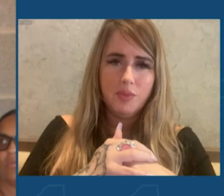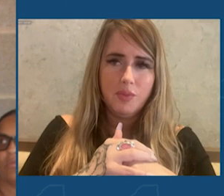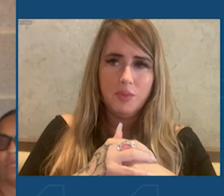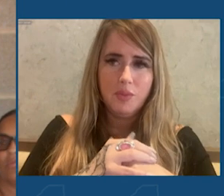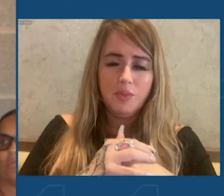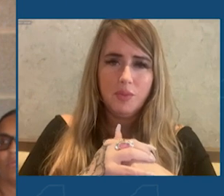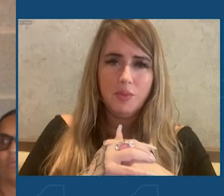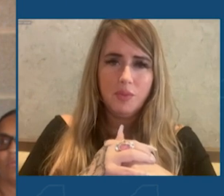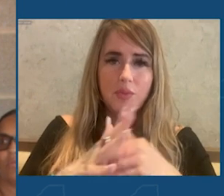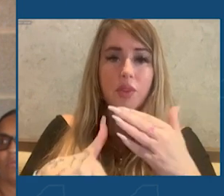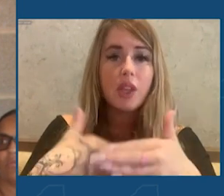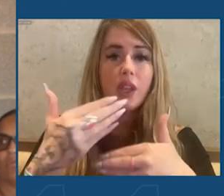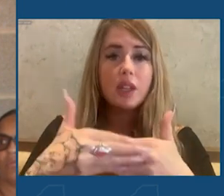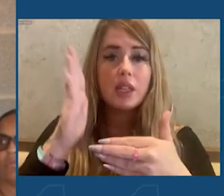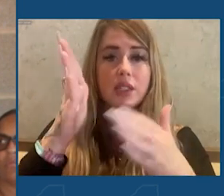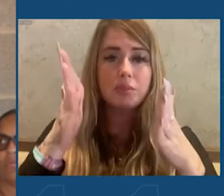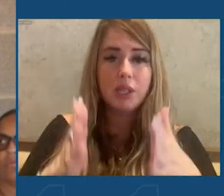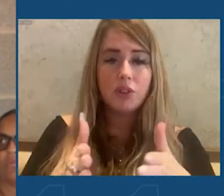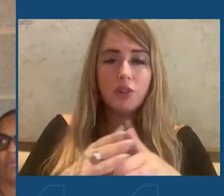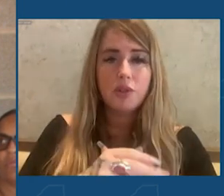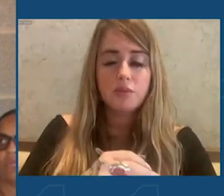Our next speaker,